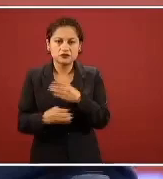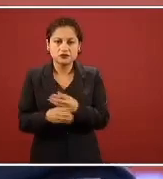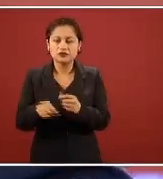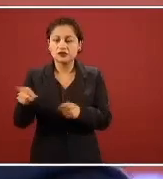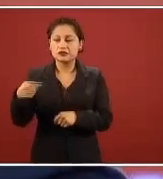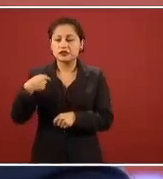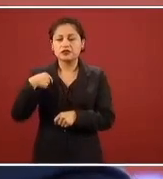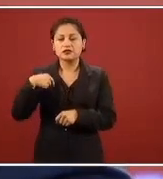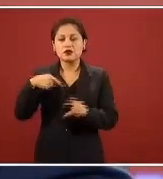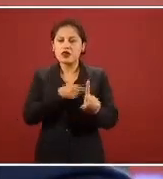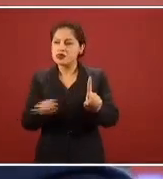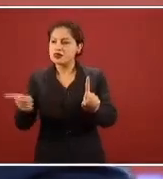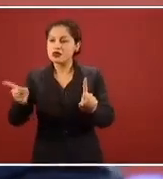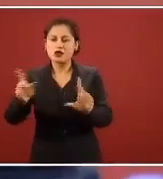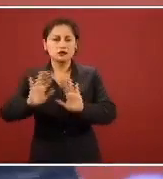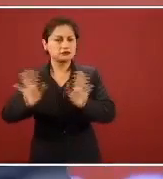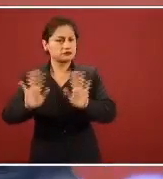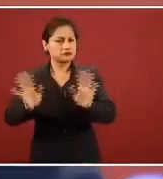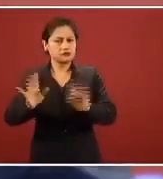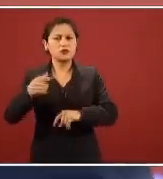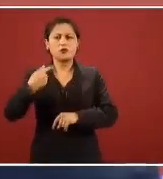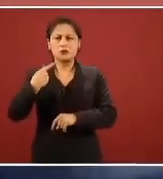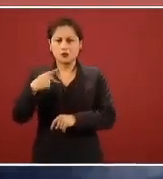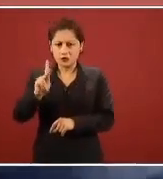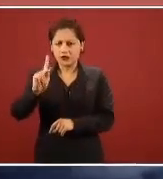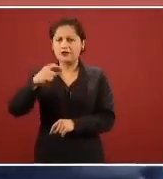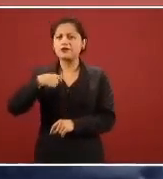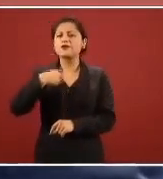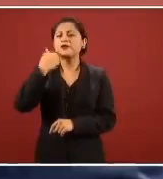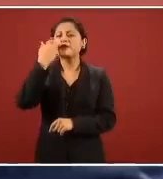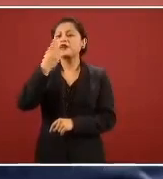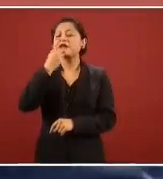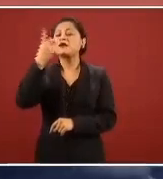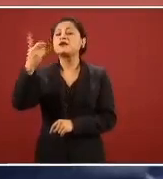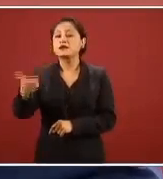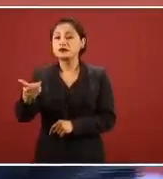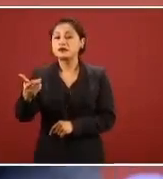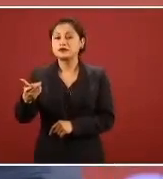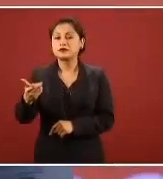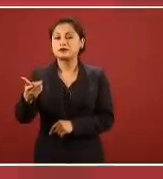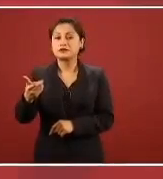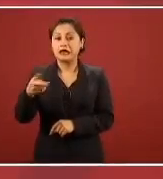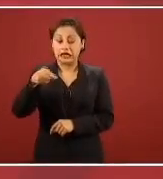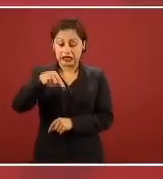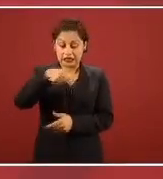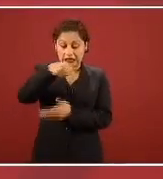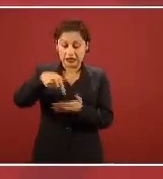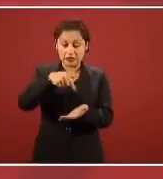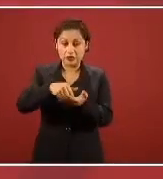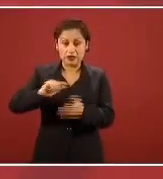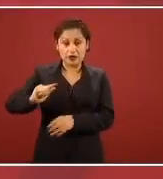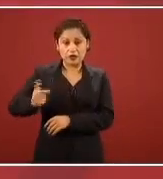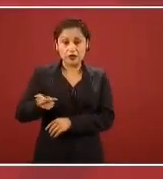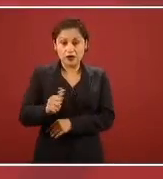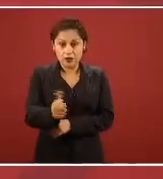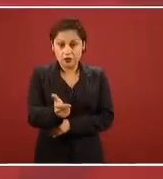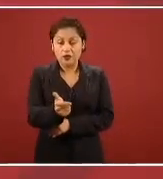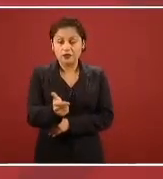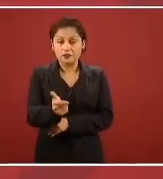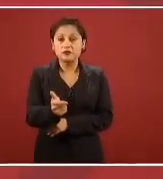know. De que se reforzó that we reinforced security in